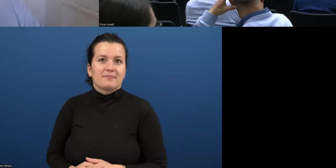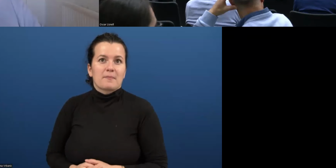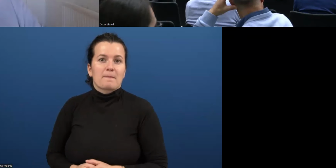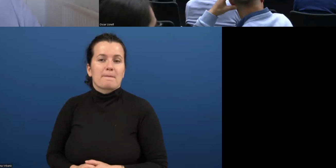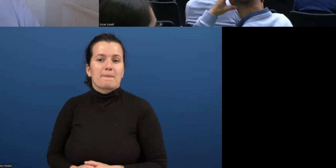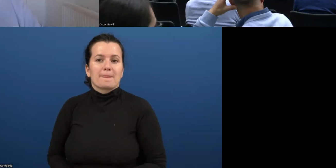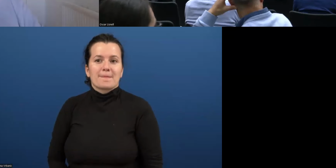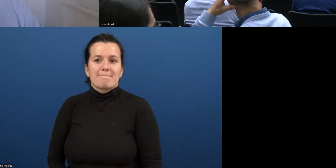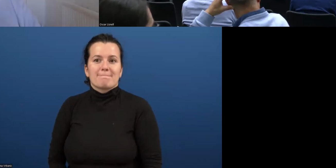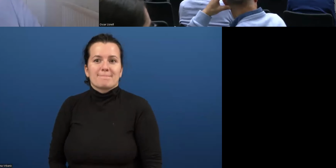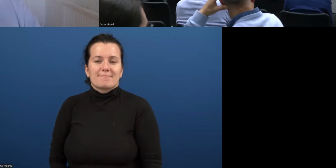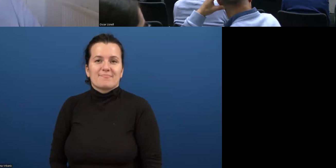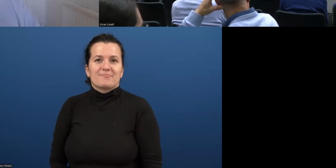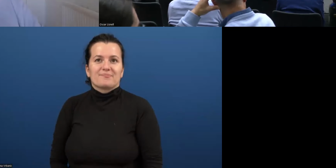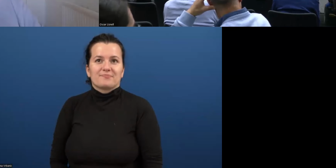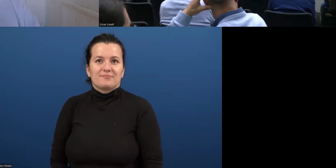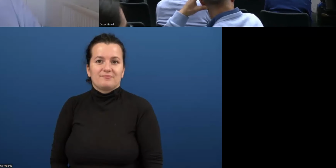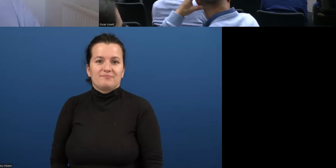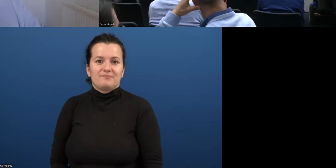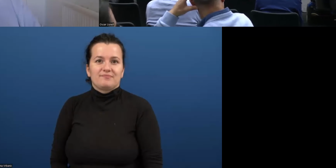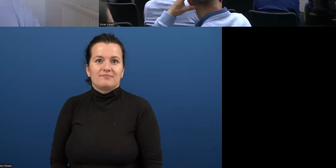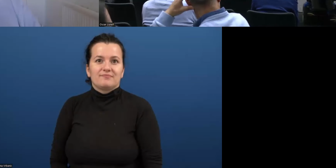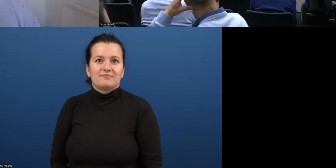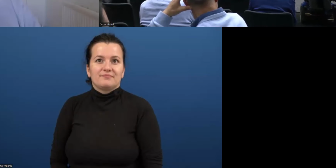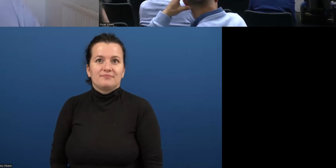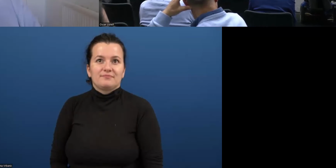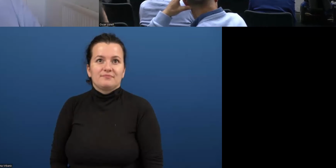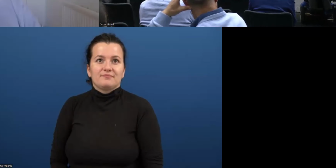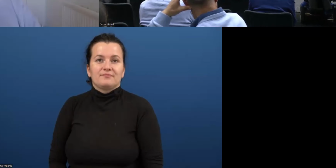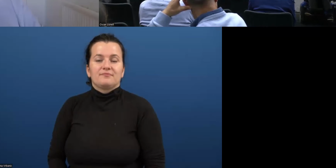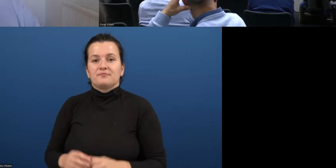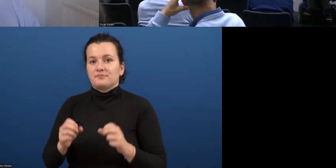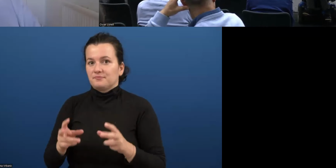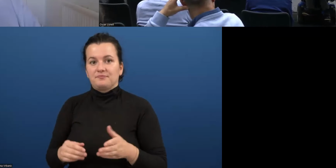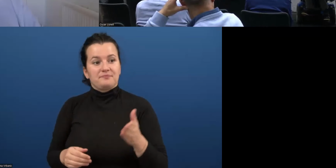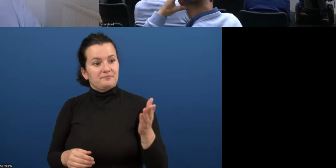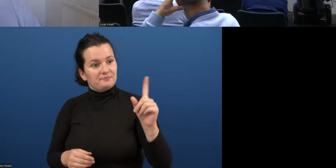And now I think that we do, we'll start with Andrea, please.